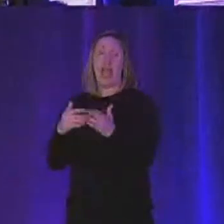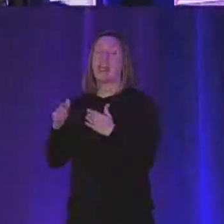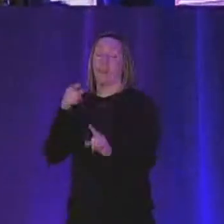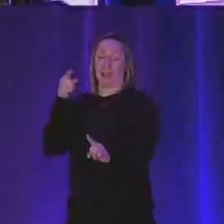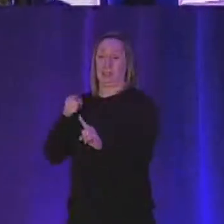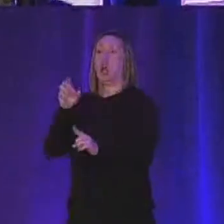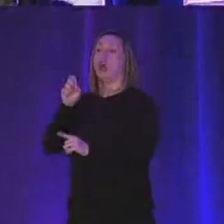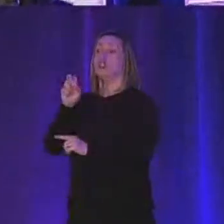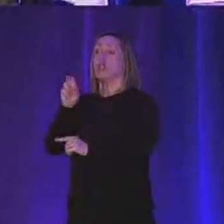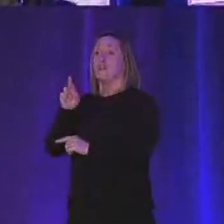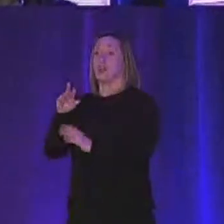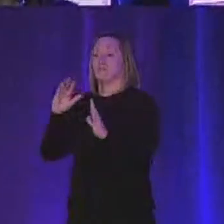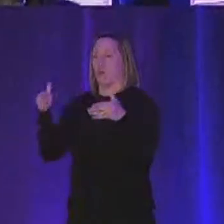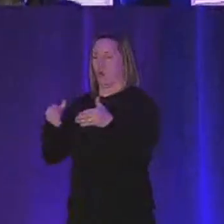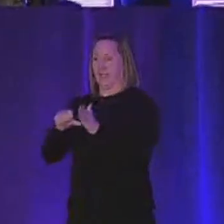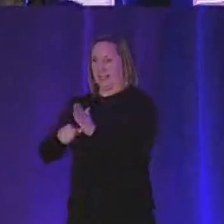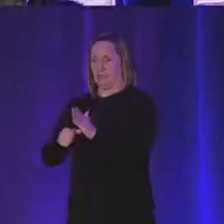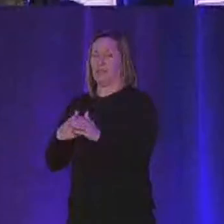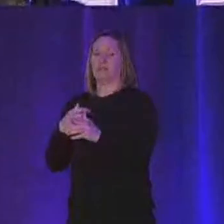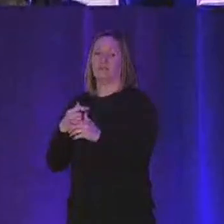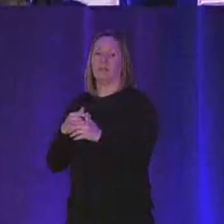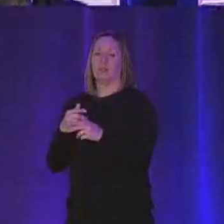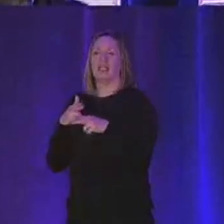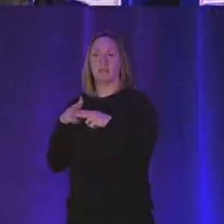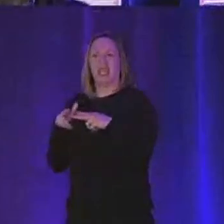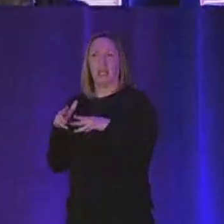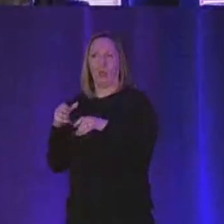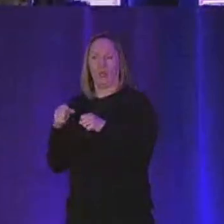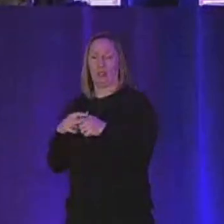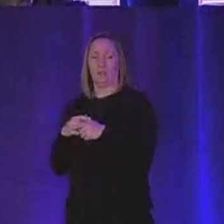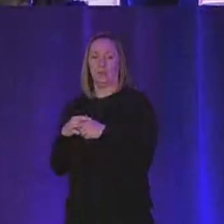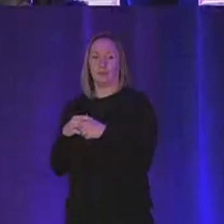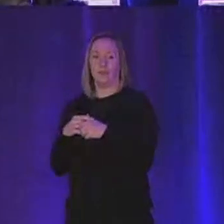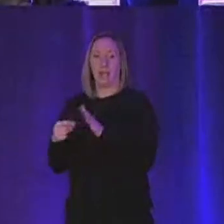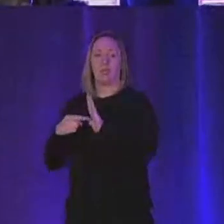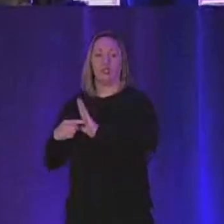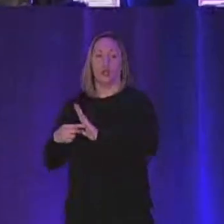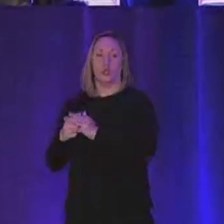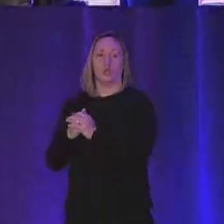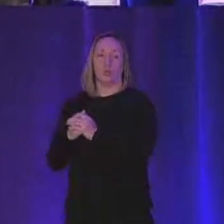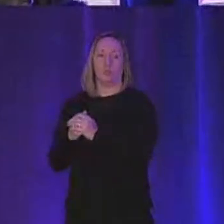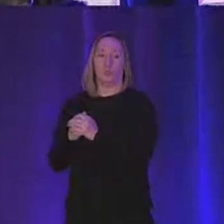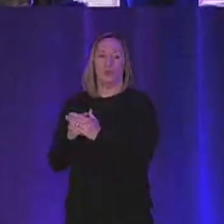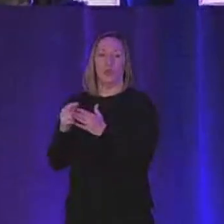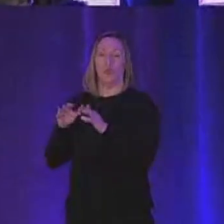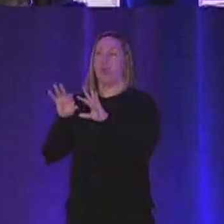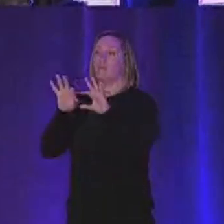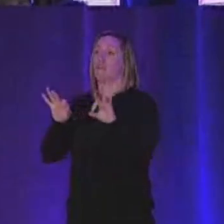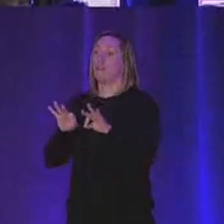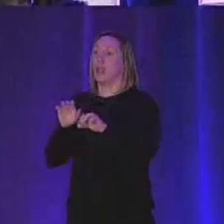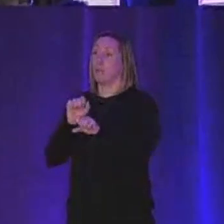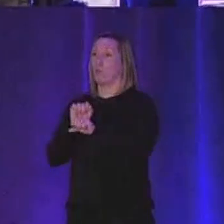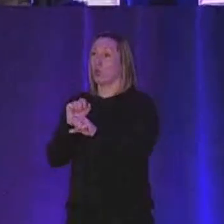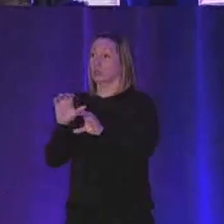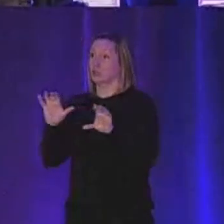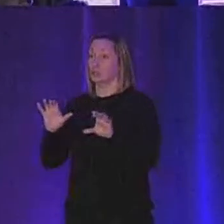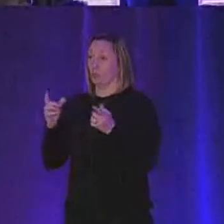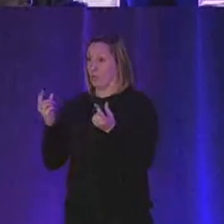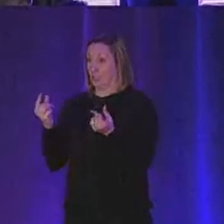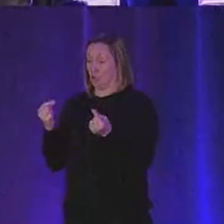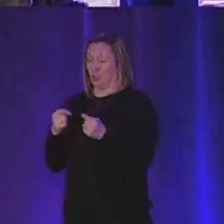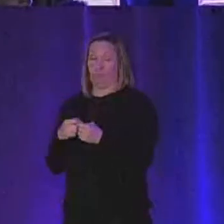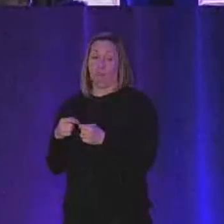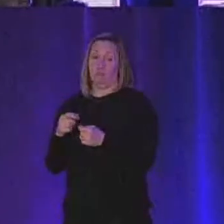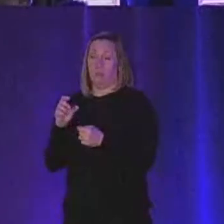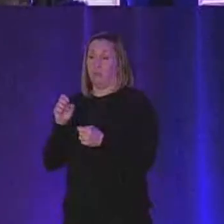focus, let's be a little bit quick about it. I want to show you what frameworks do just by like